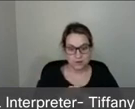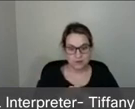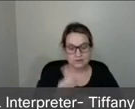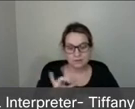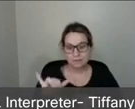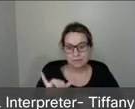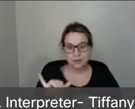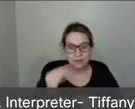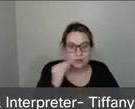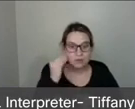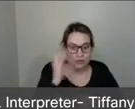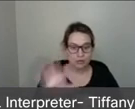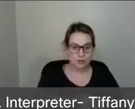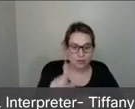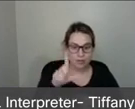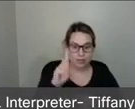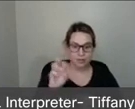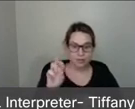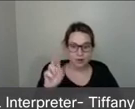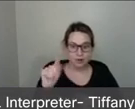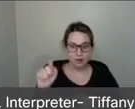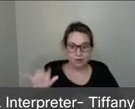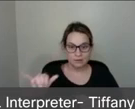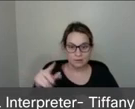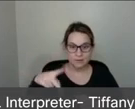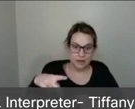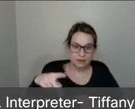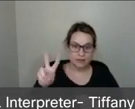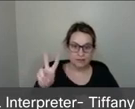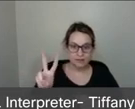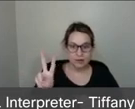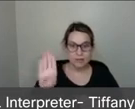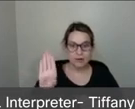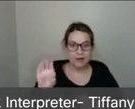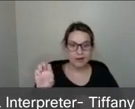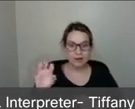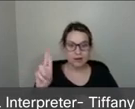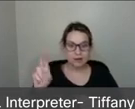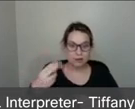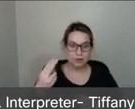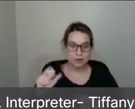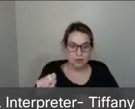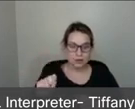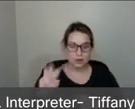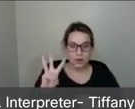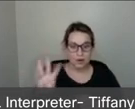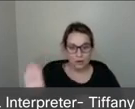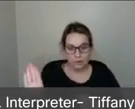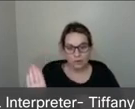neighboring districts, Liberty, Arlington, Palo Verde, Buckeye Union High School, Wickenburg, Gila